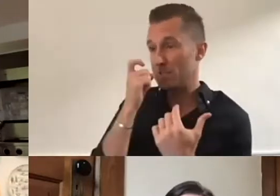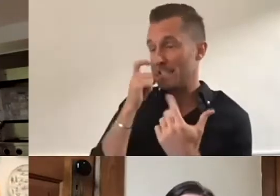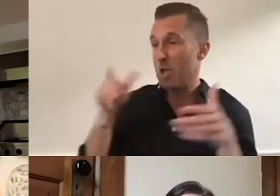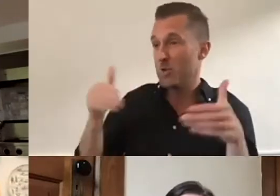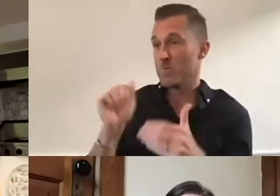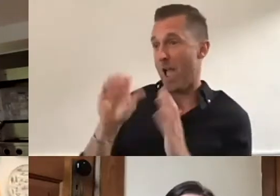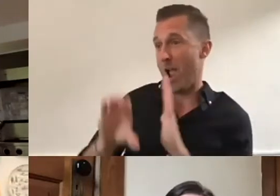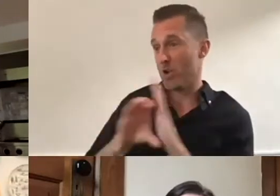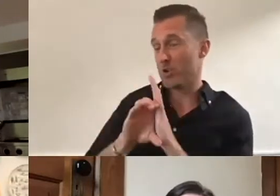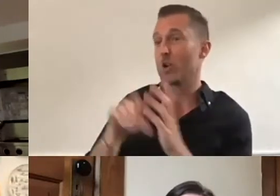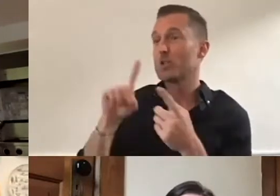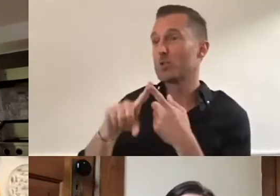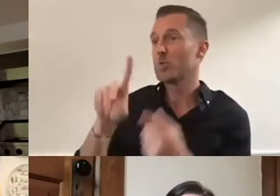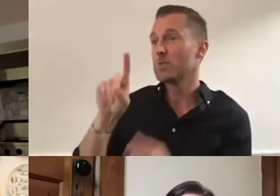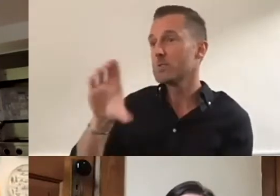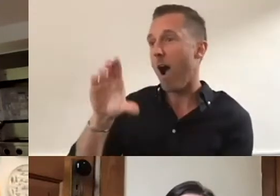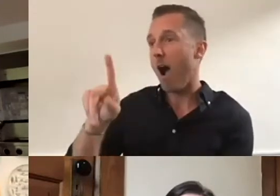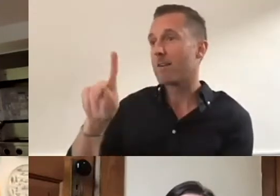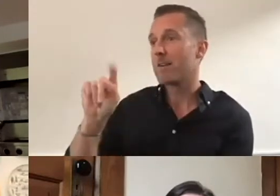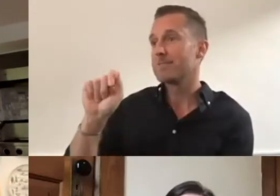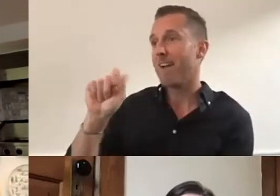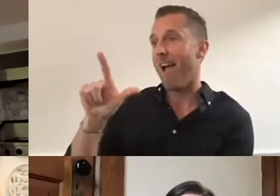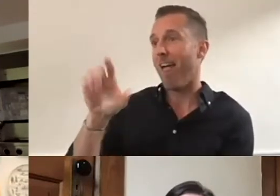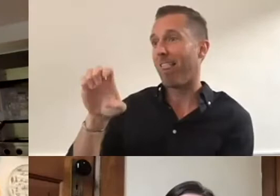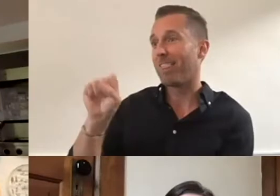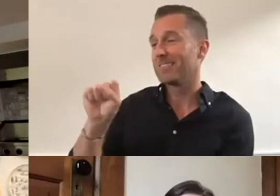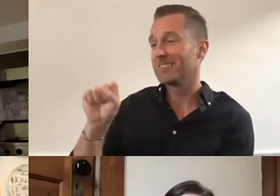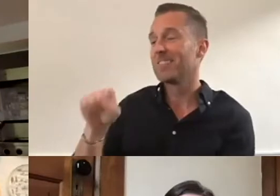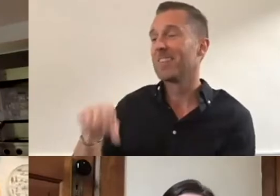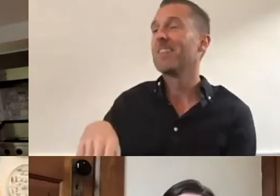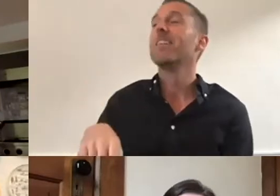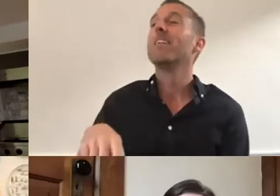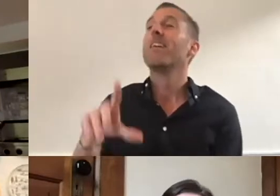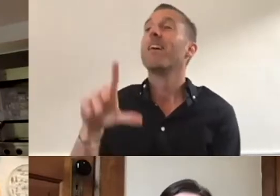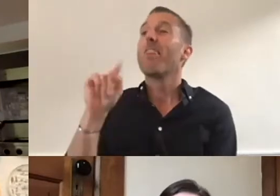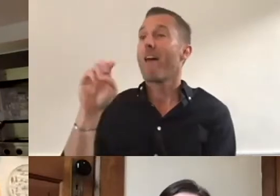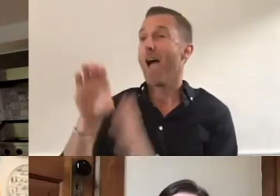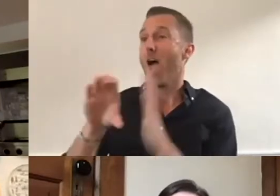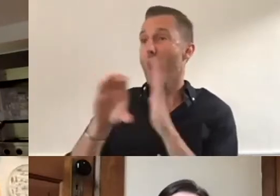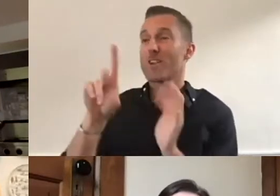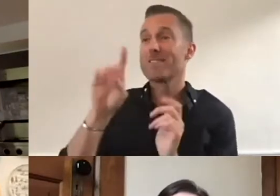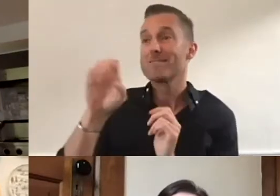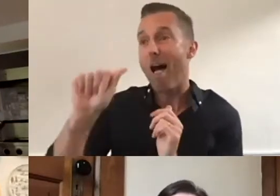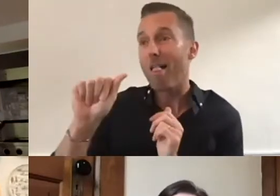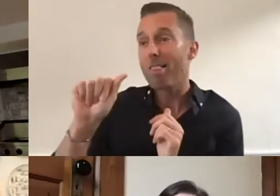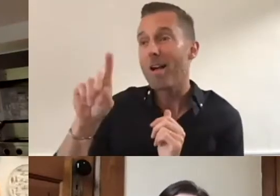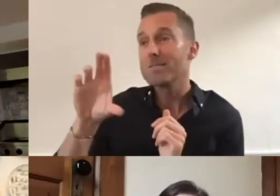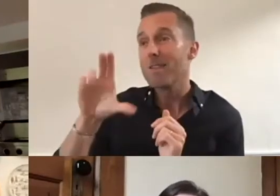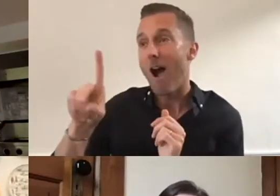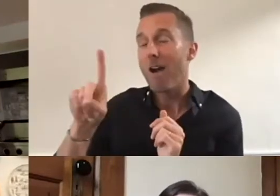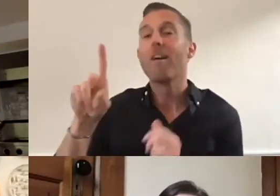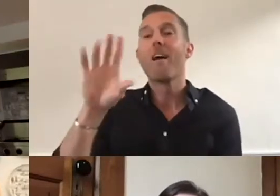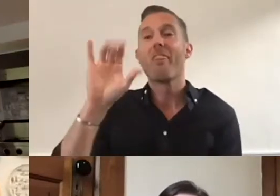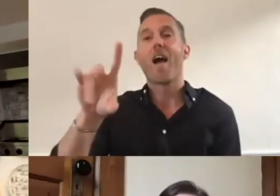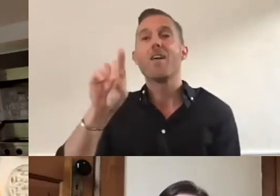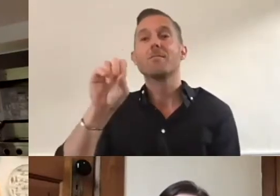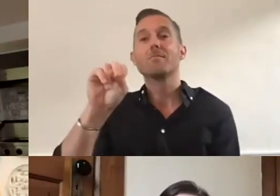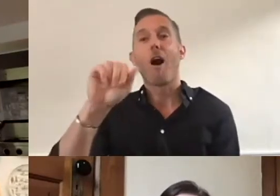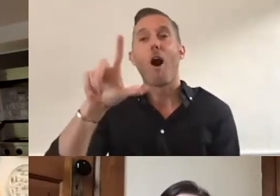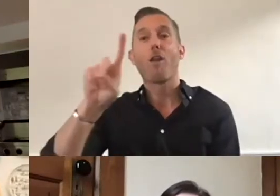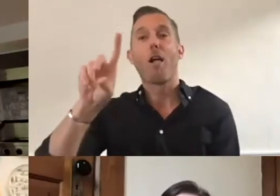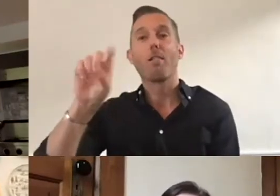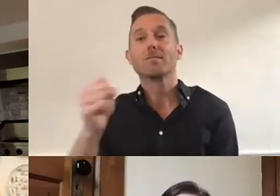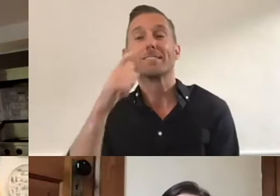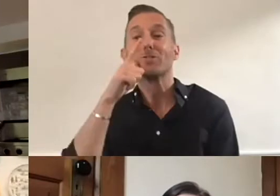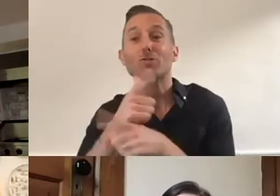character to Ducktales with a disability. The character is Della Duck, Donald's sister, and the mother of Huey, Dewey, and Louie.